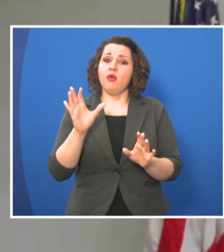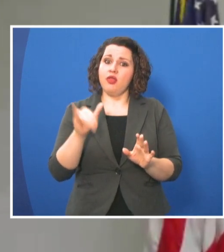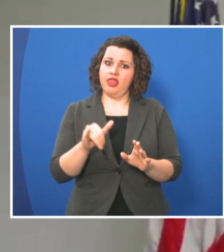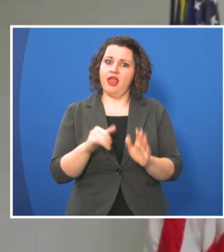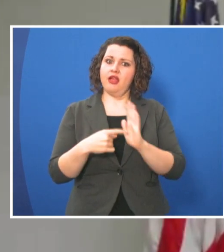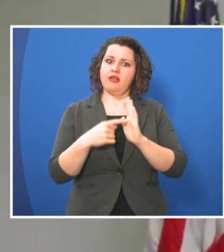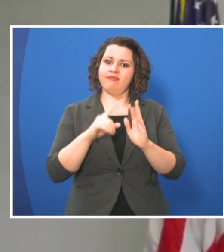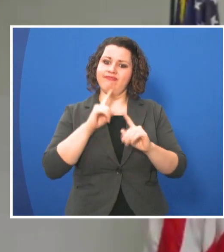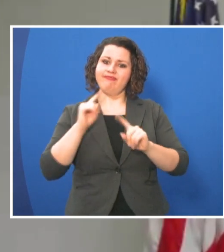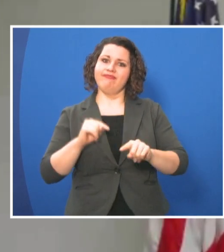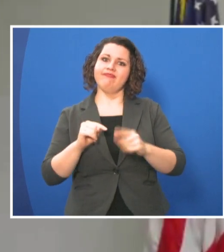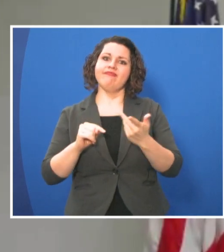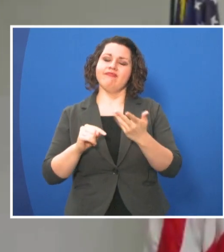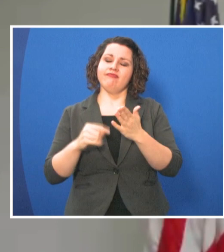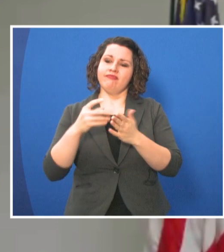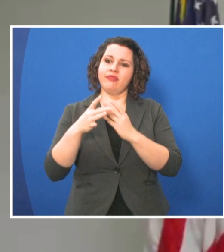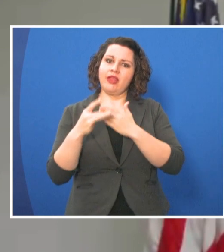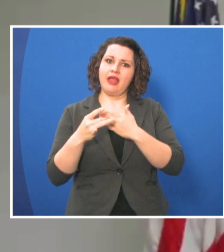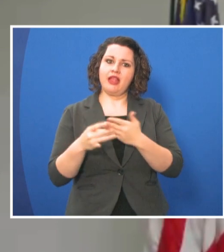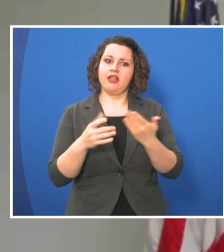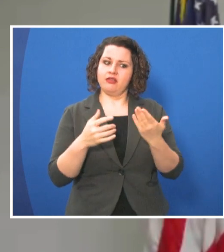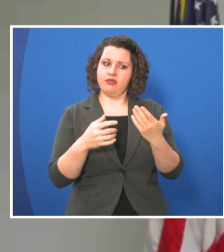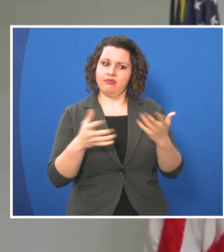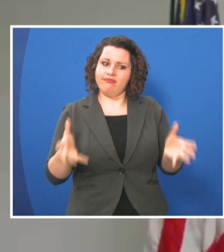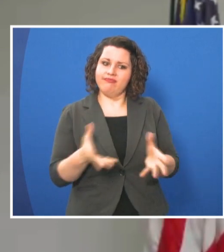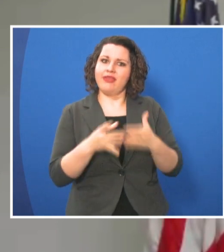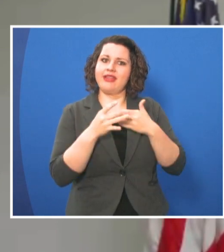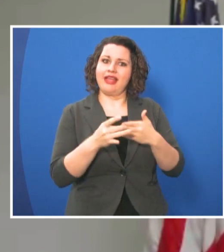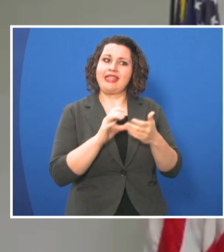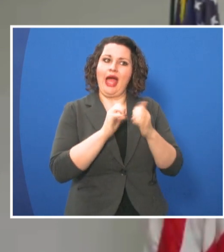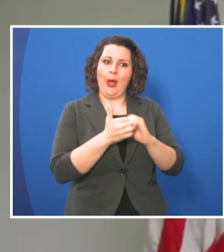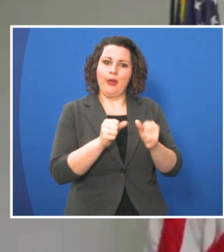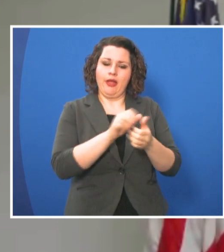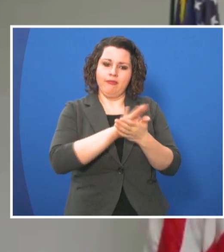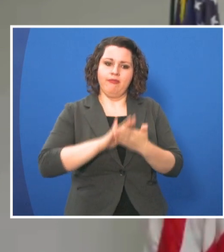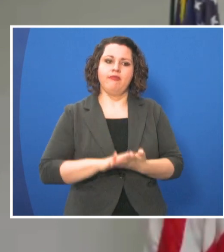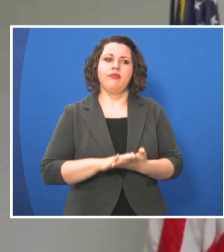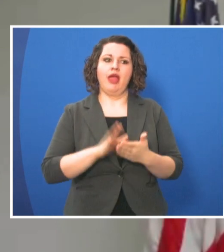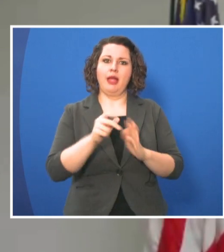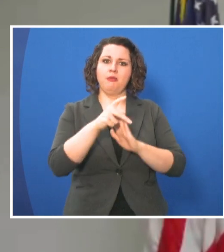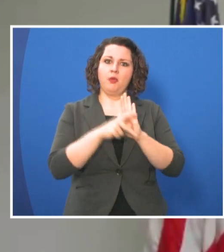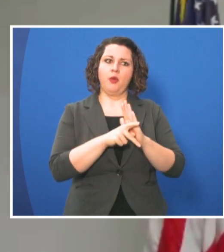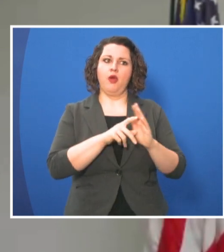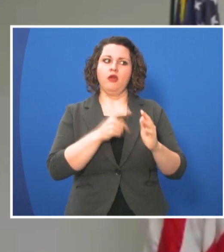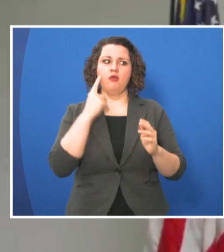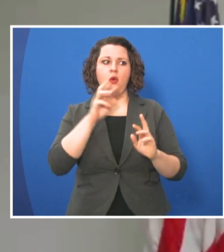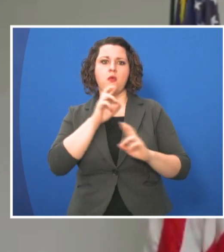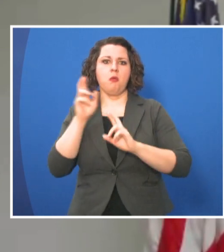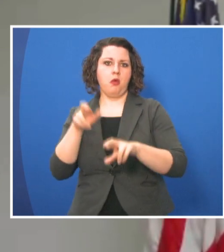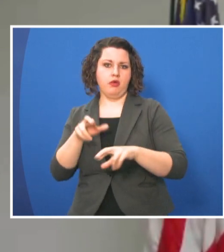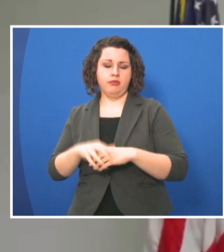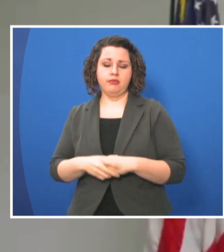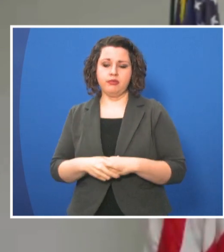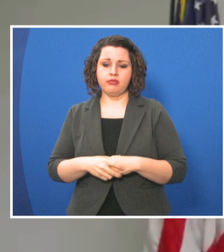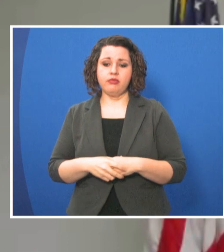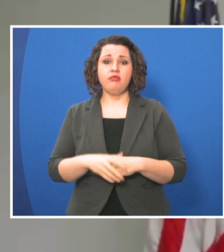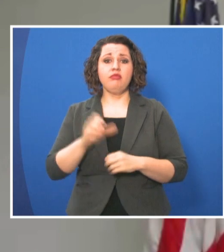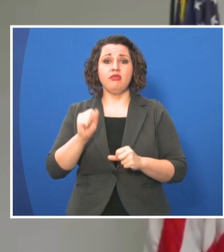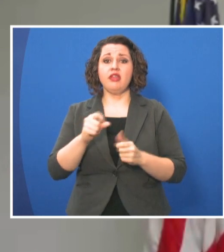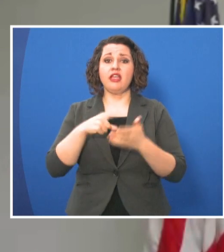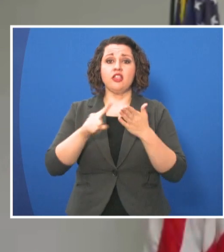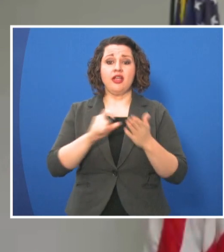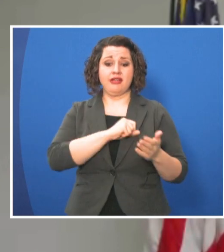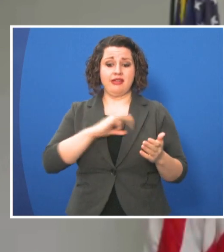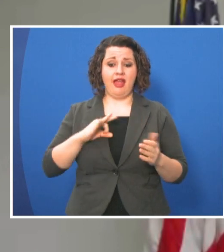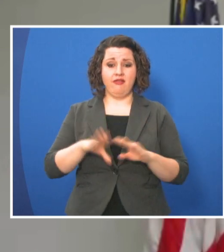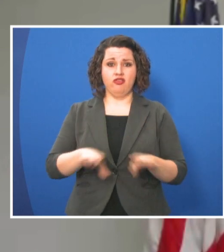guidance with strong mitigation and hygiene measures and clear reporting protocols. Child care providers check temperatures of staff and